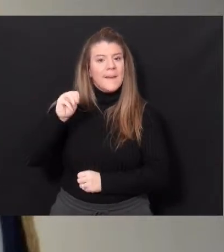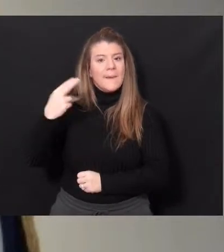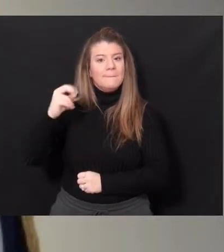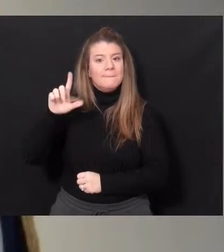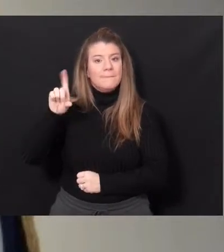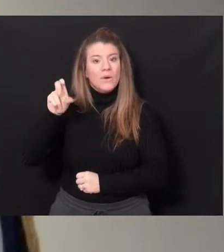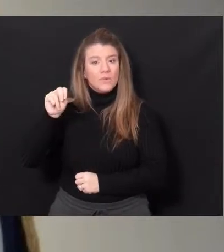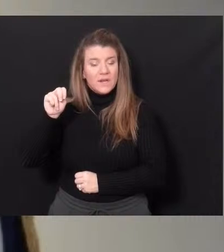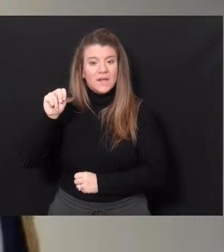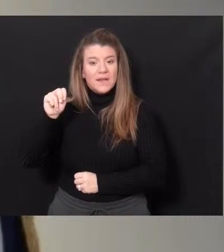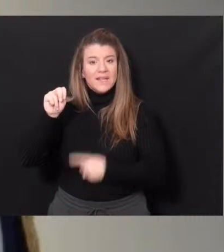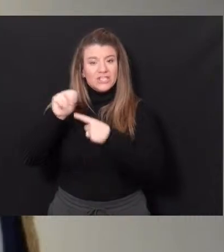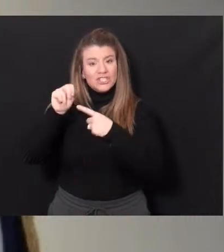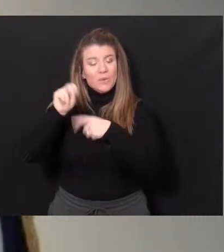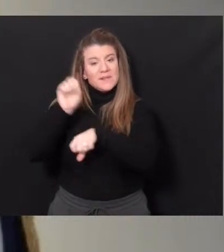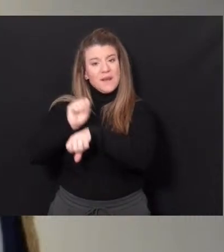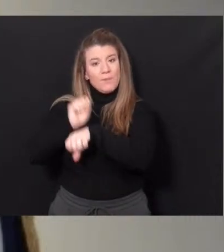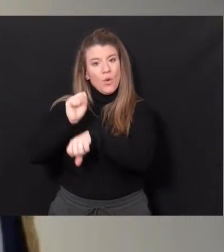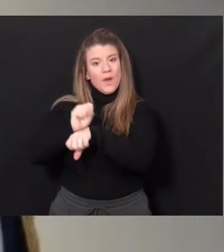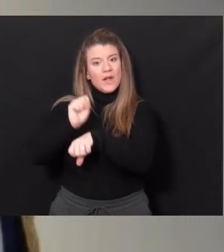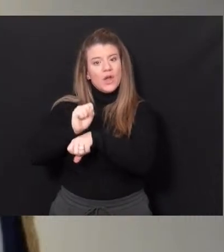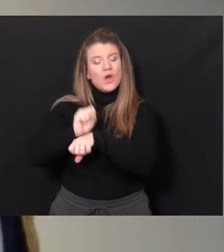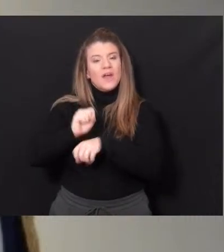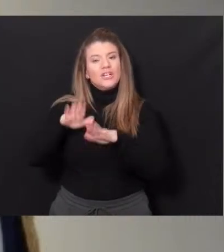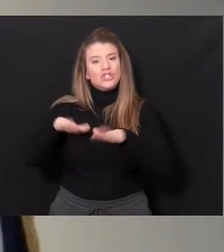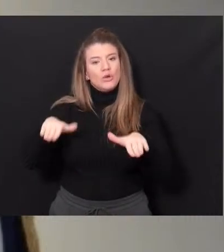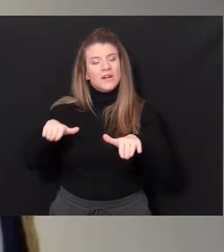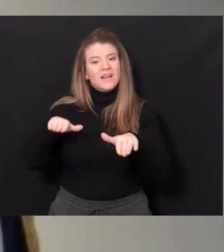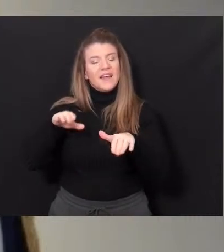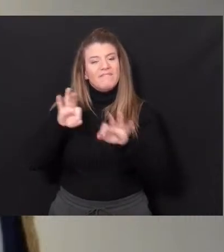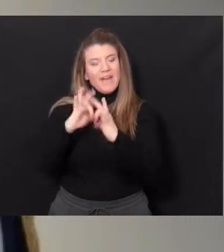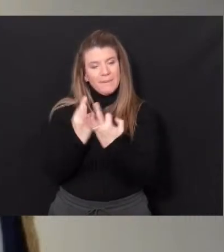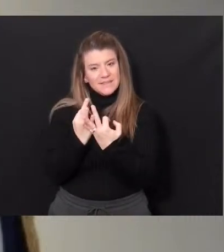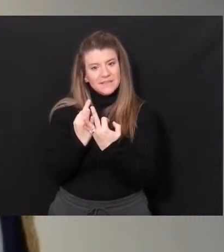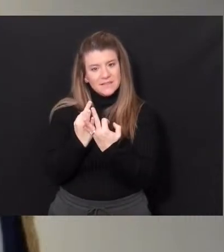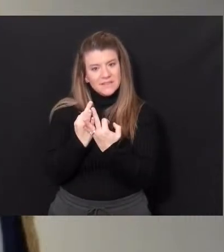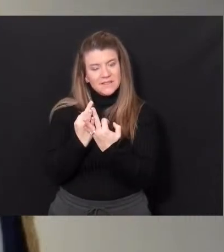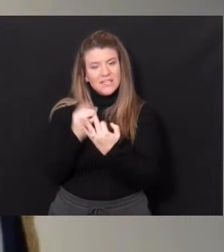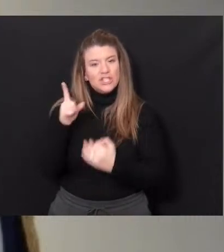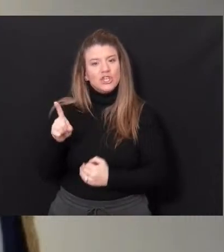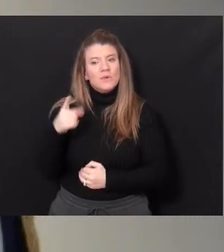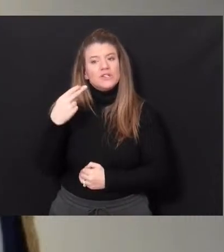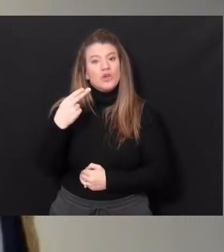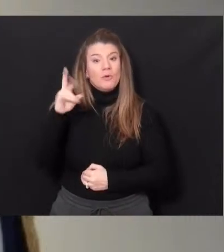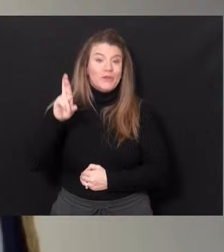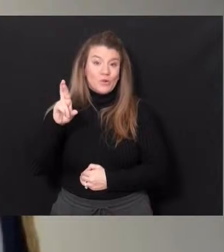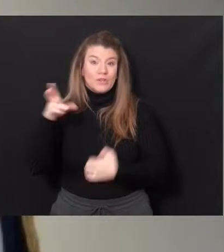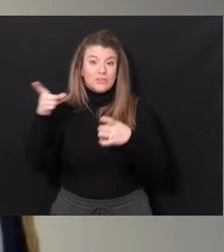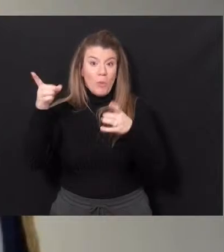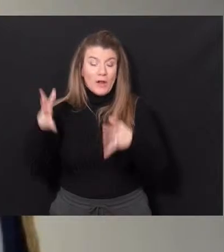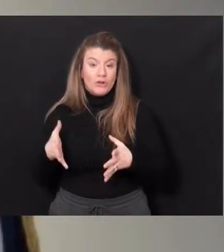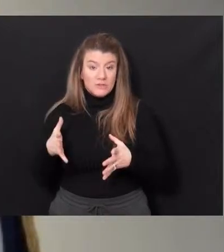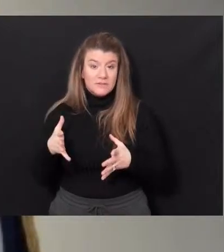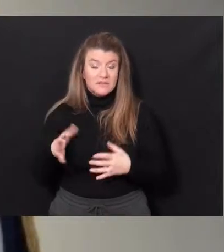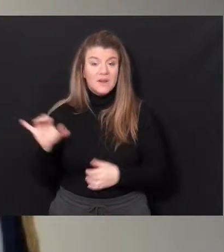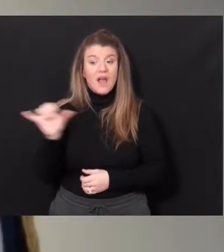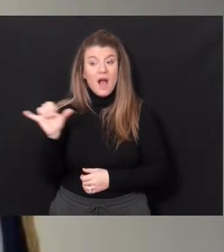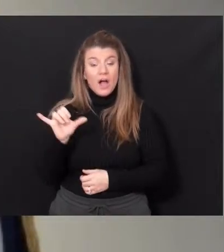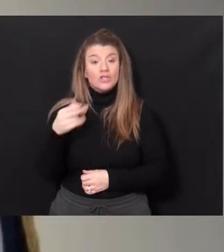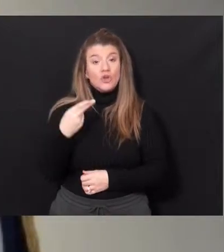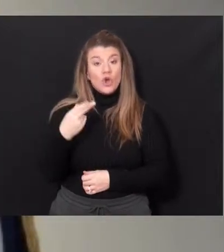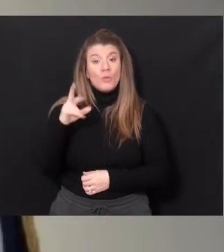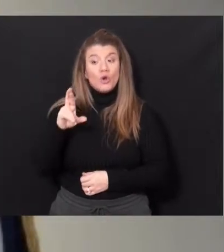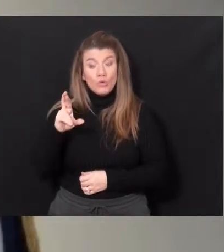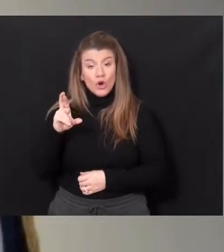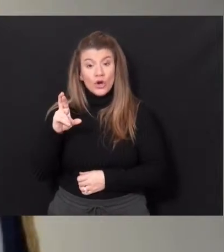an employee with the Bureau of Children and Families, was our Human Resources Director, was also the Human Resources